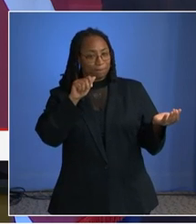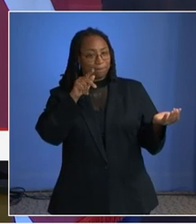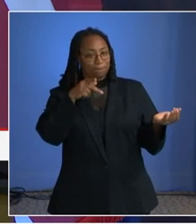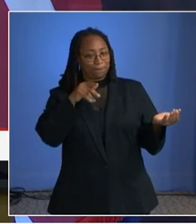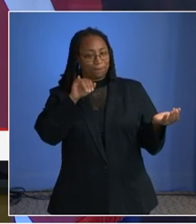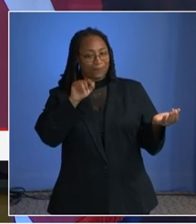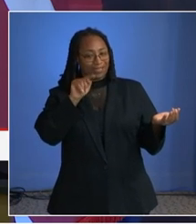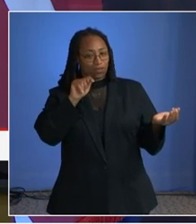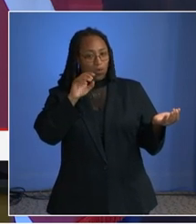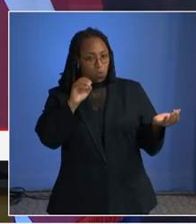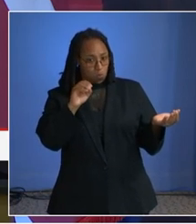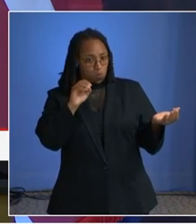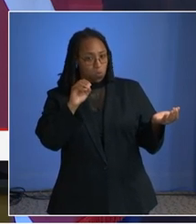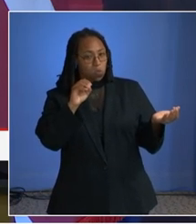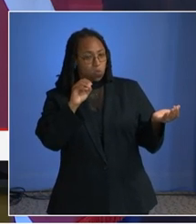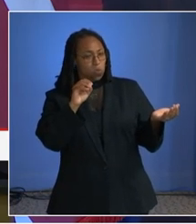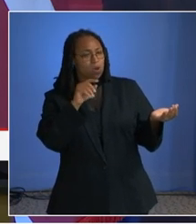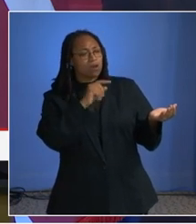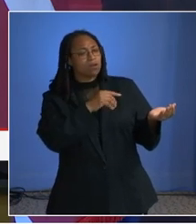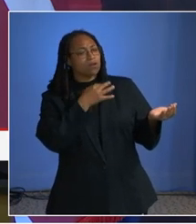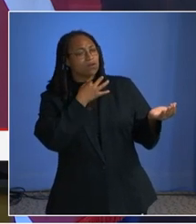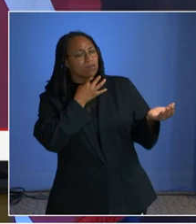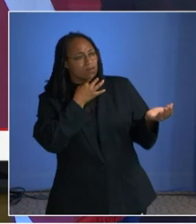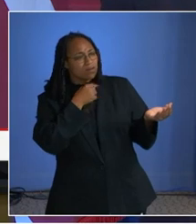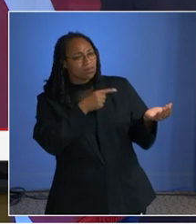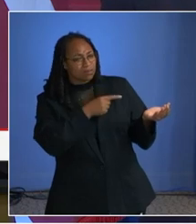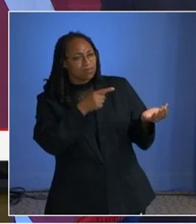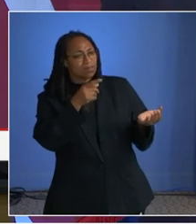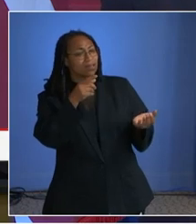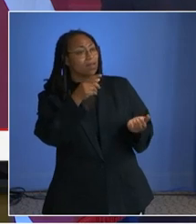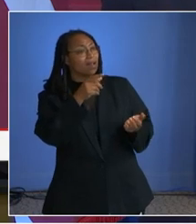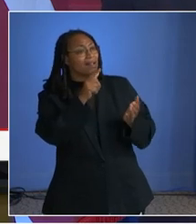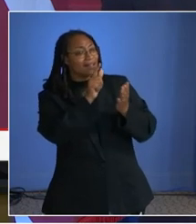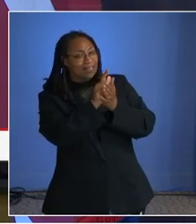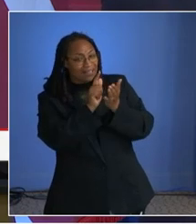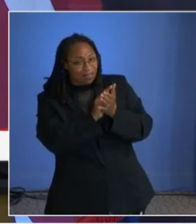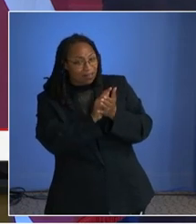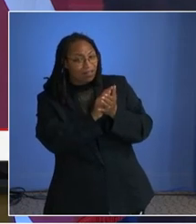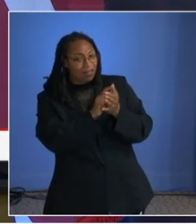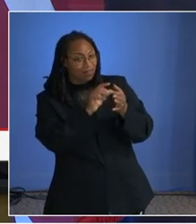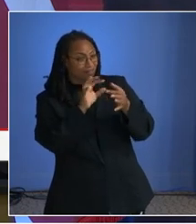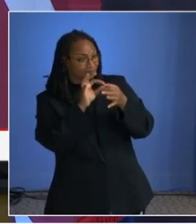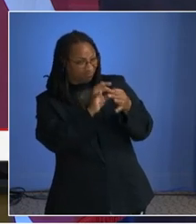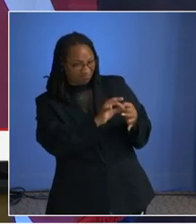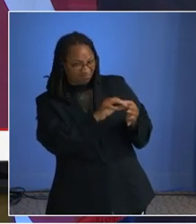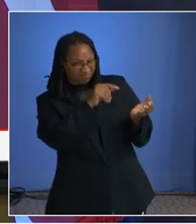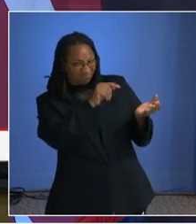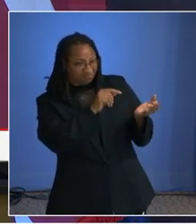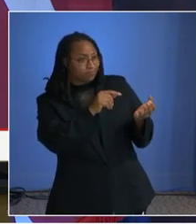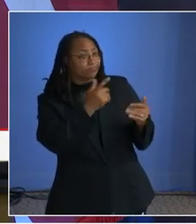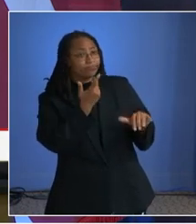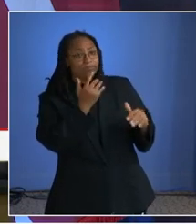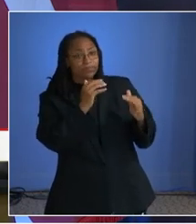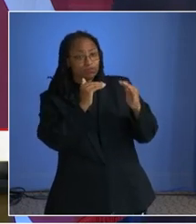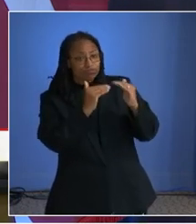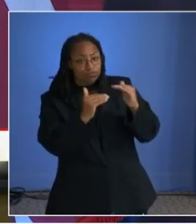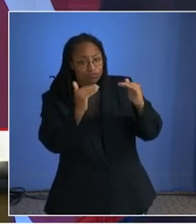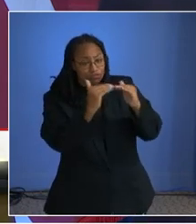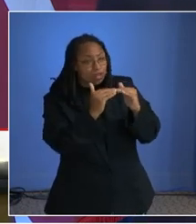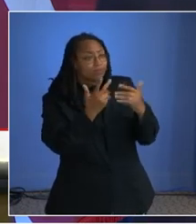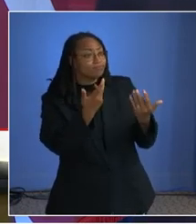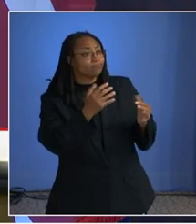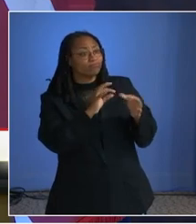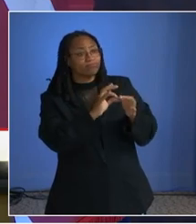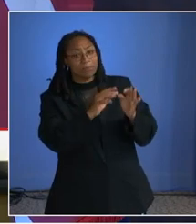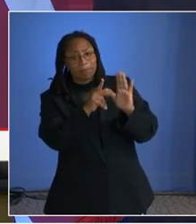strategy about trying to fill some of these specific areas where the district. First, I would say